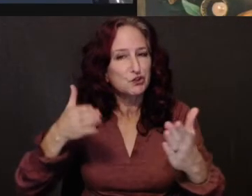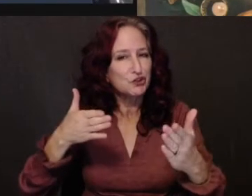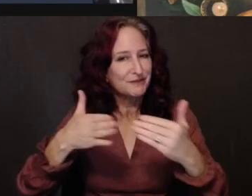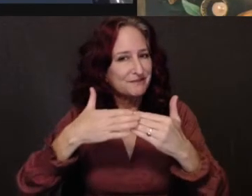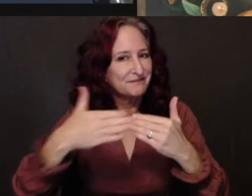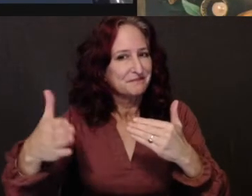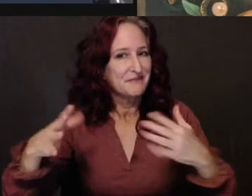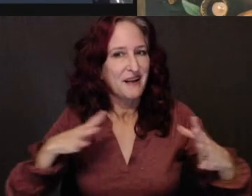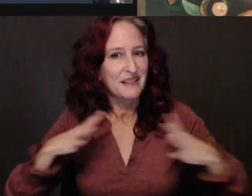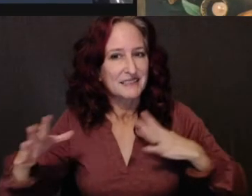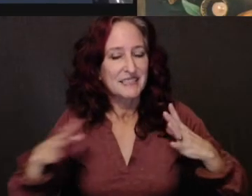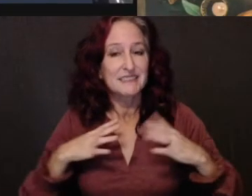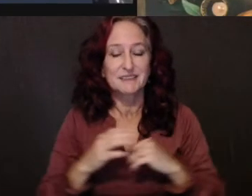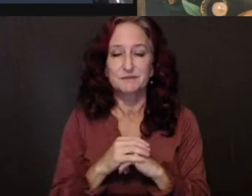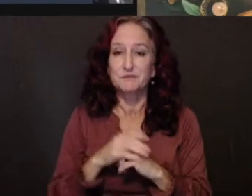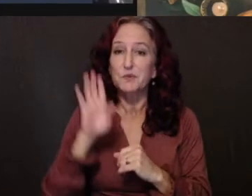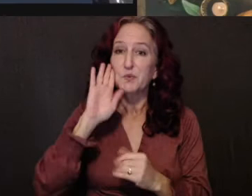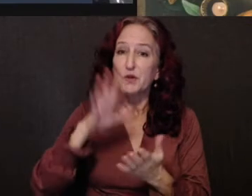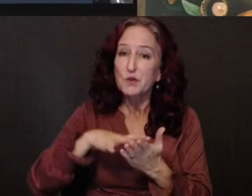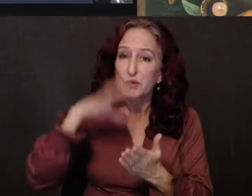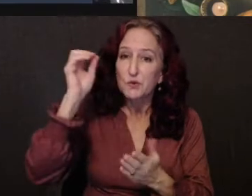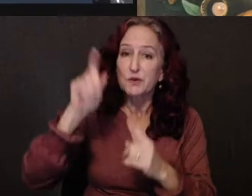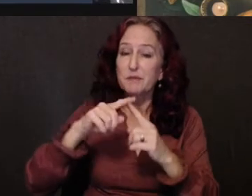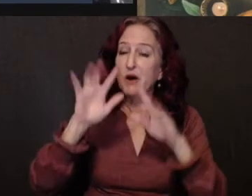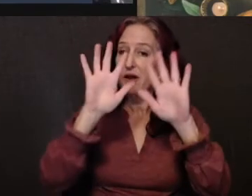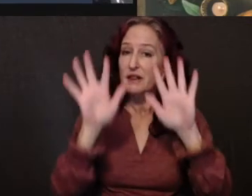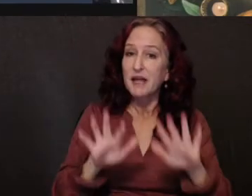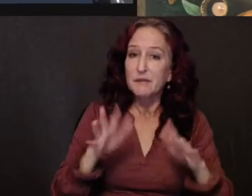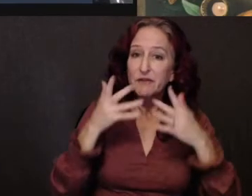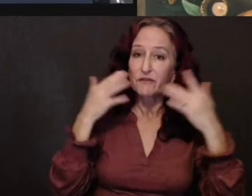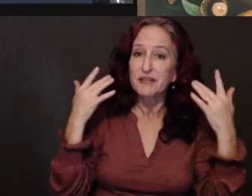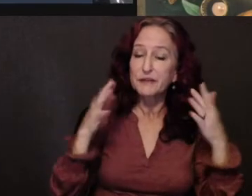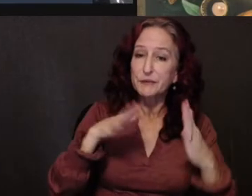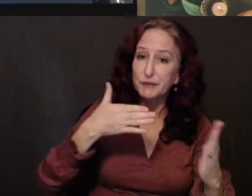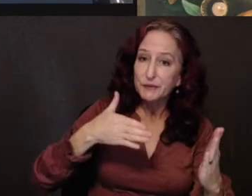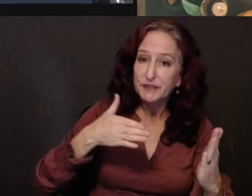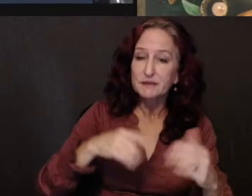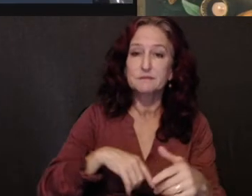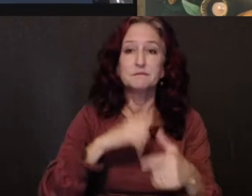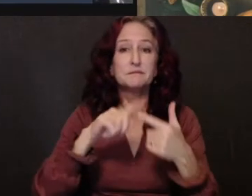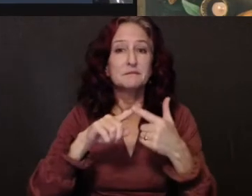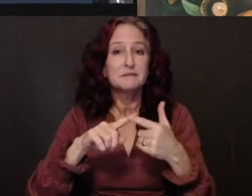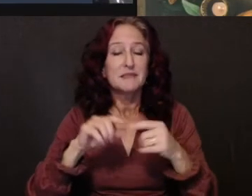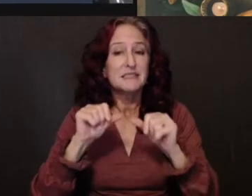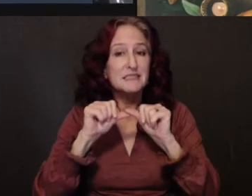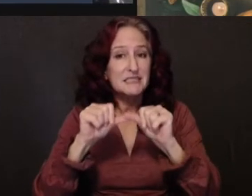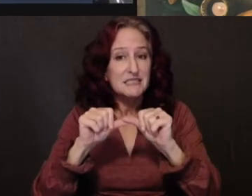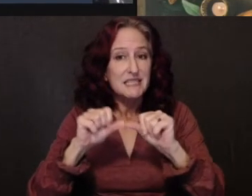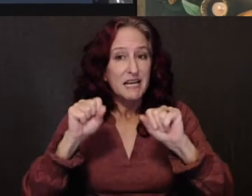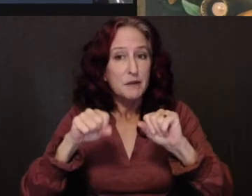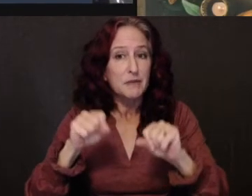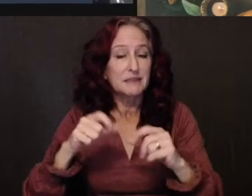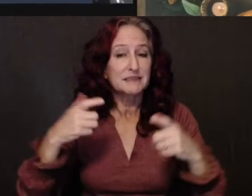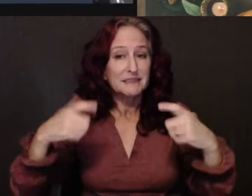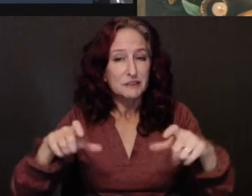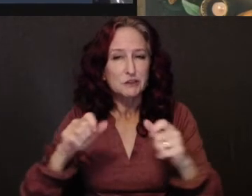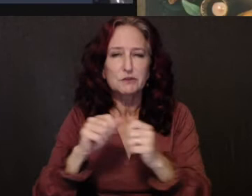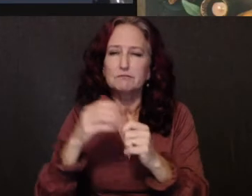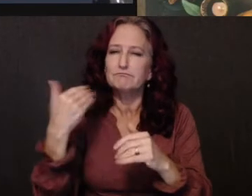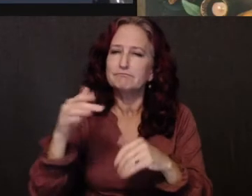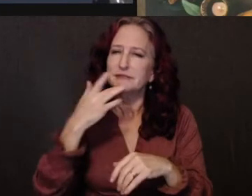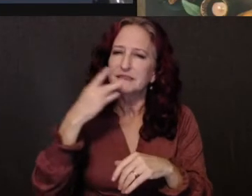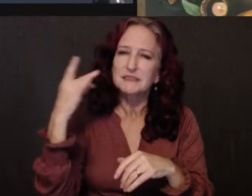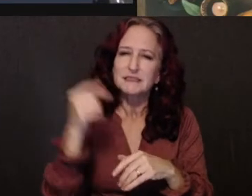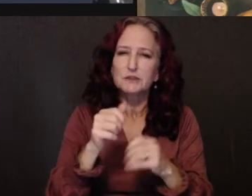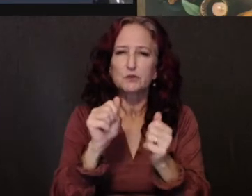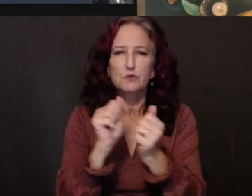and ambitious when it comes to cooking for the upcoming holidays. And at this event, you will learn all about climate-friendly cooking and how to make